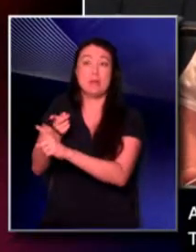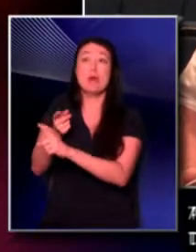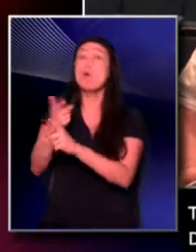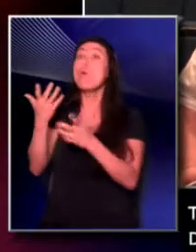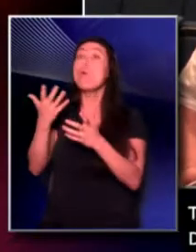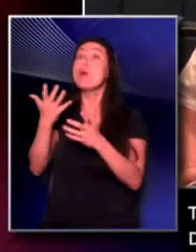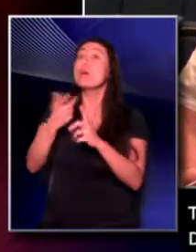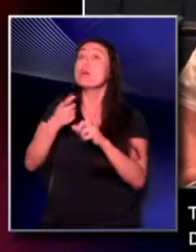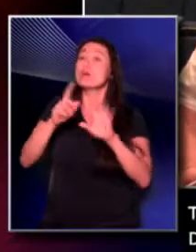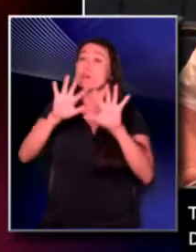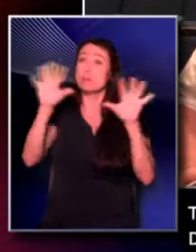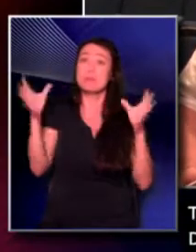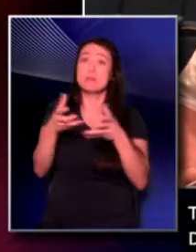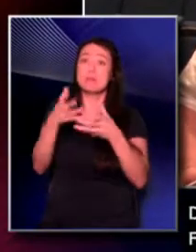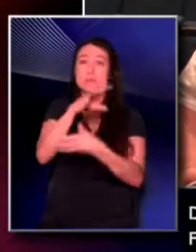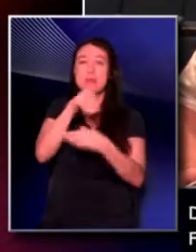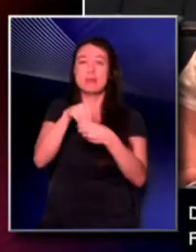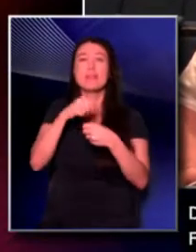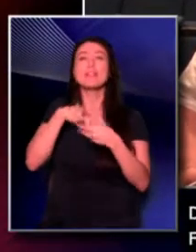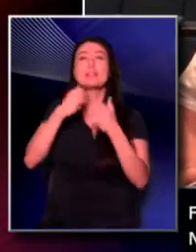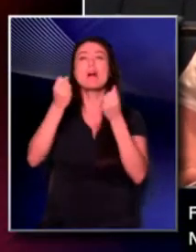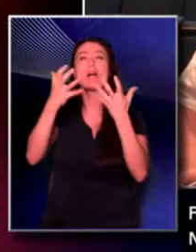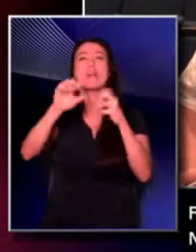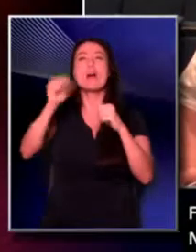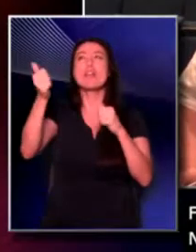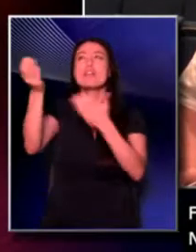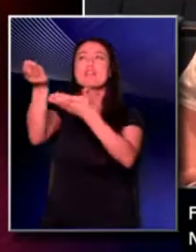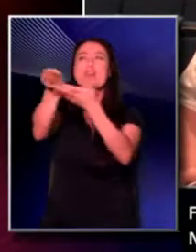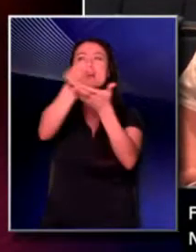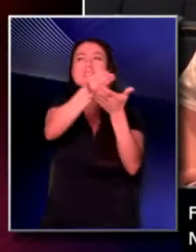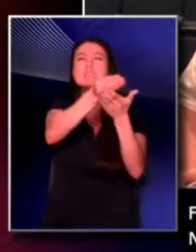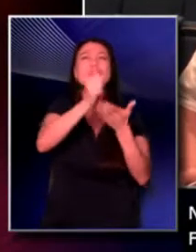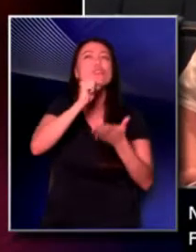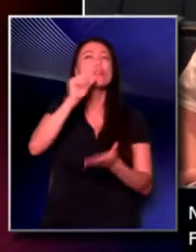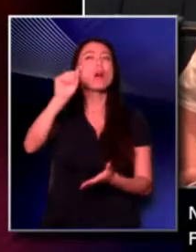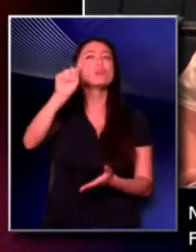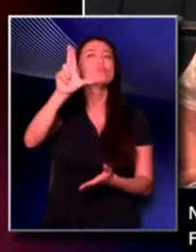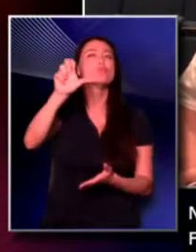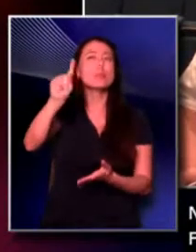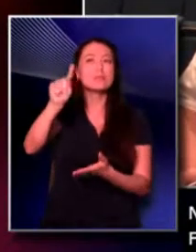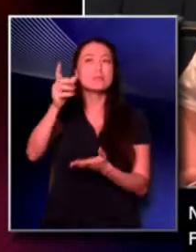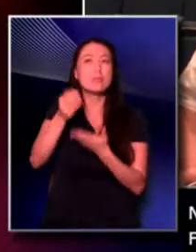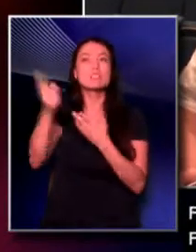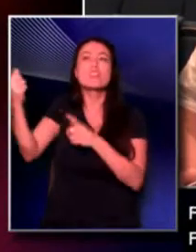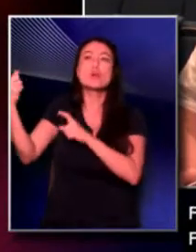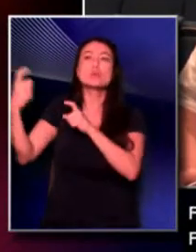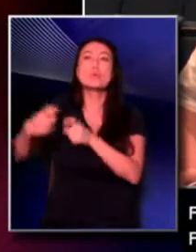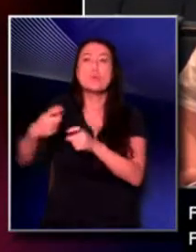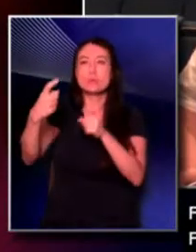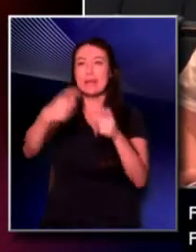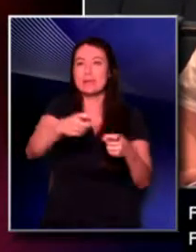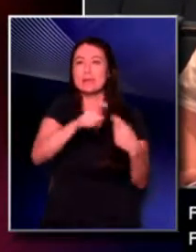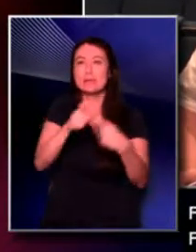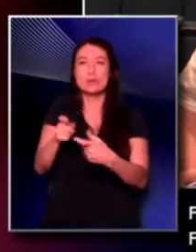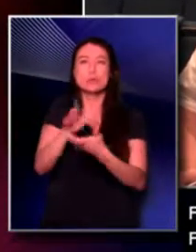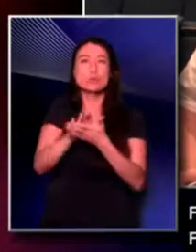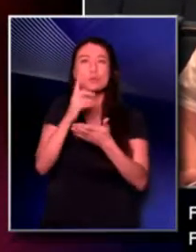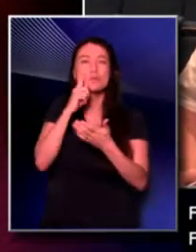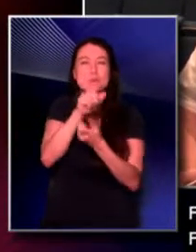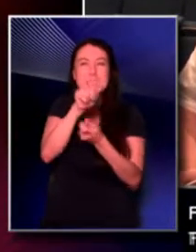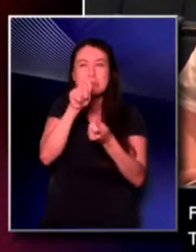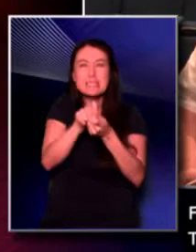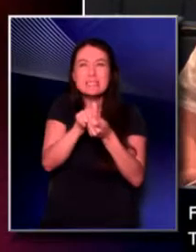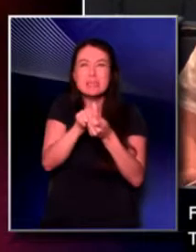fund, there's a lot of other funds that aren't really trust funds. They're funds that are donated to the school for specific